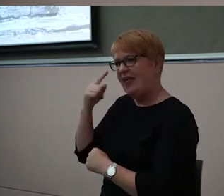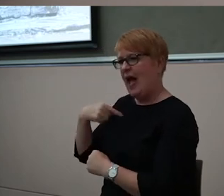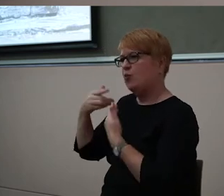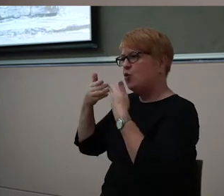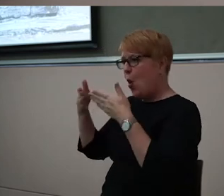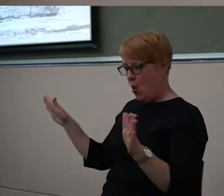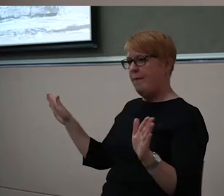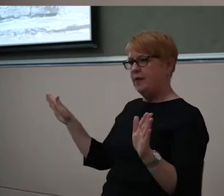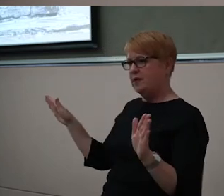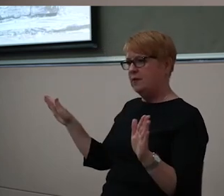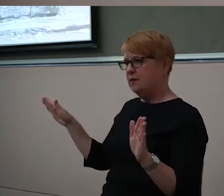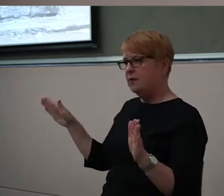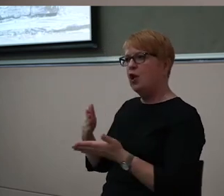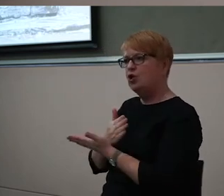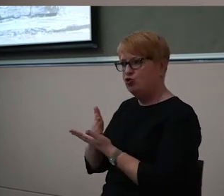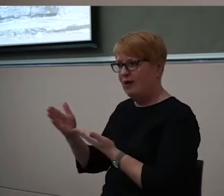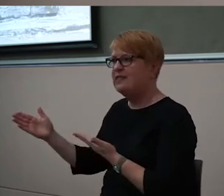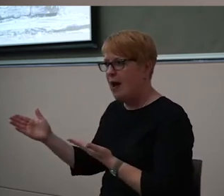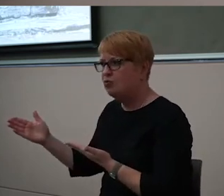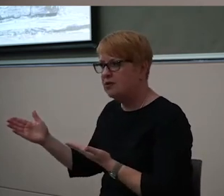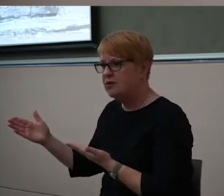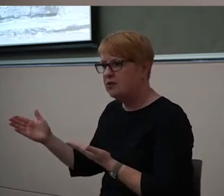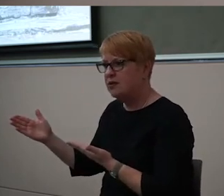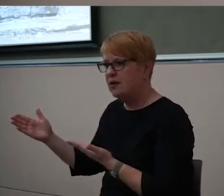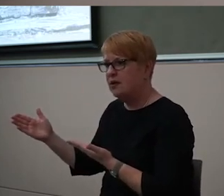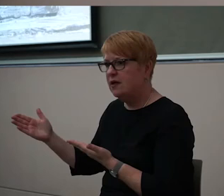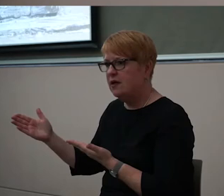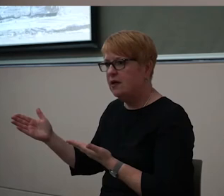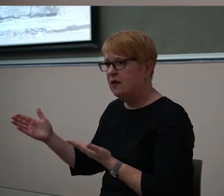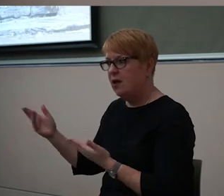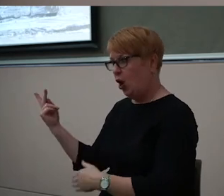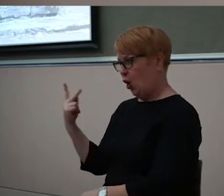important. Like, we were just chatting before we started about